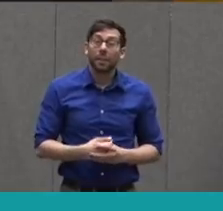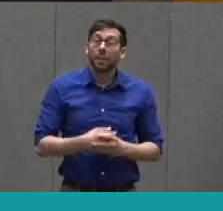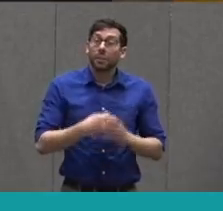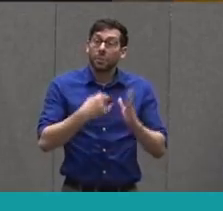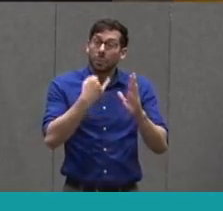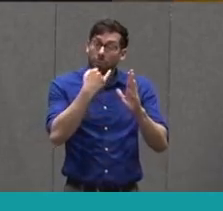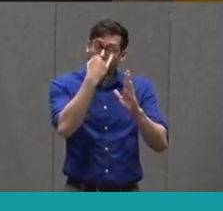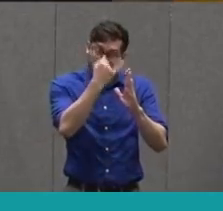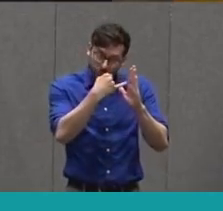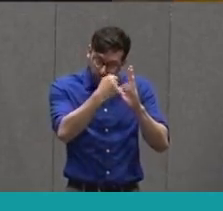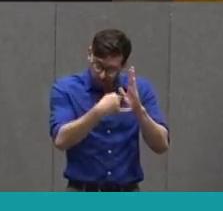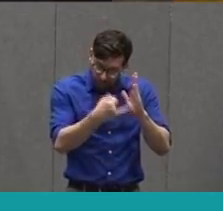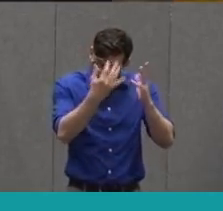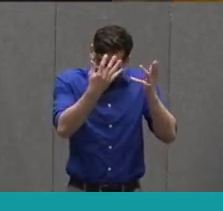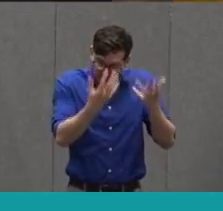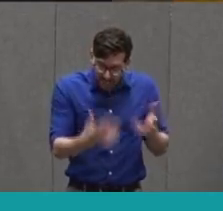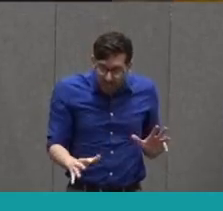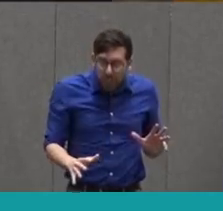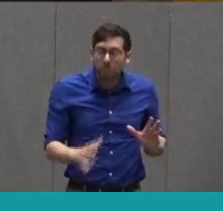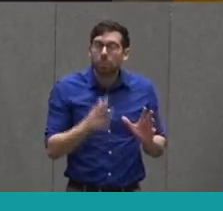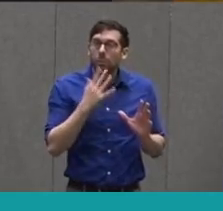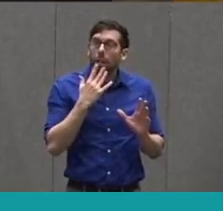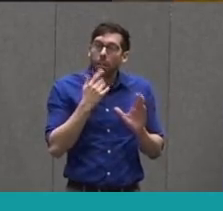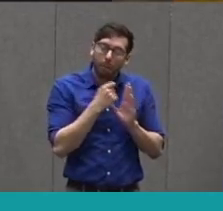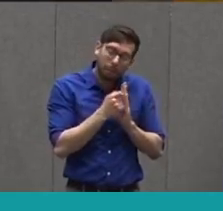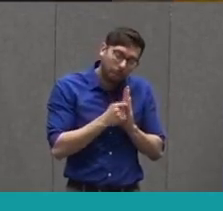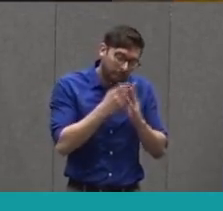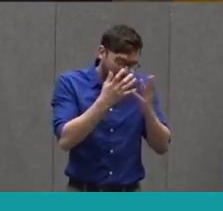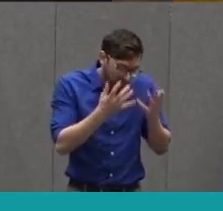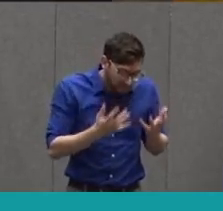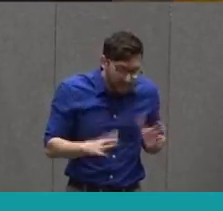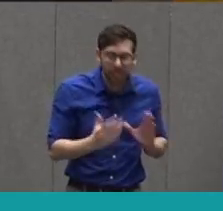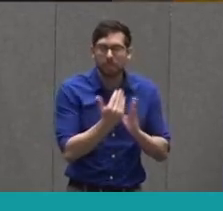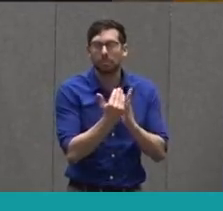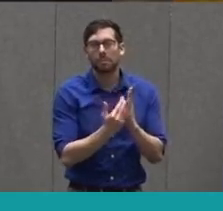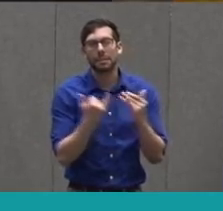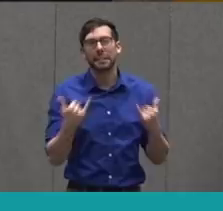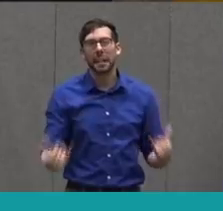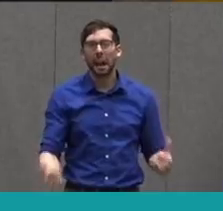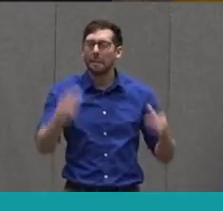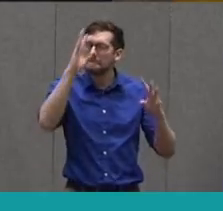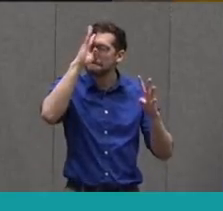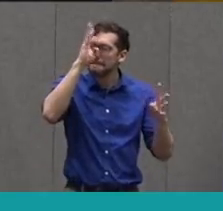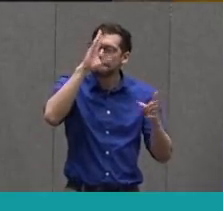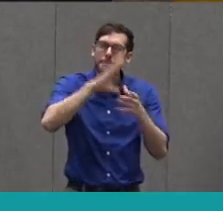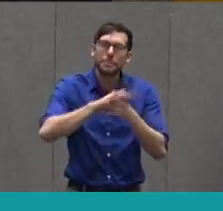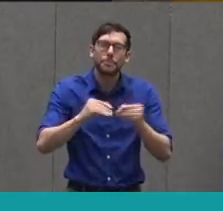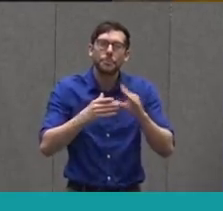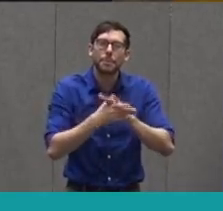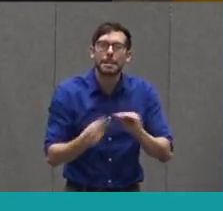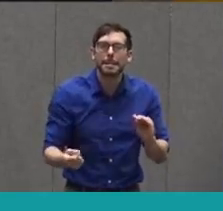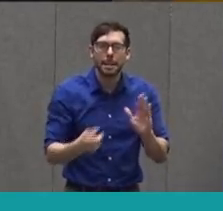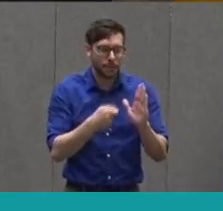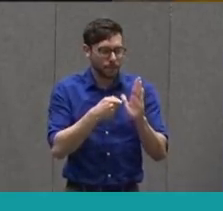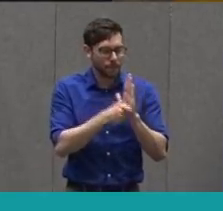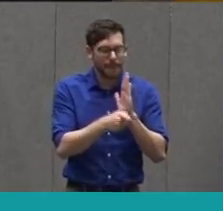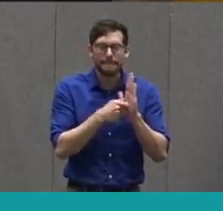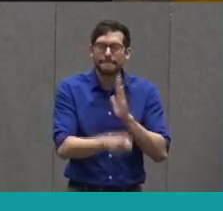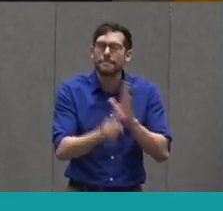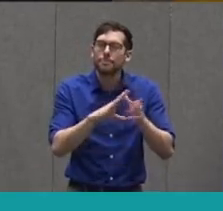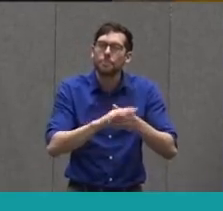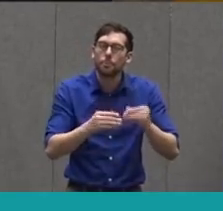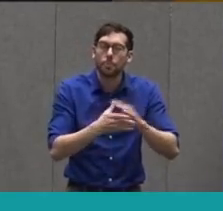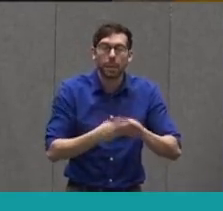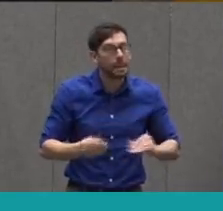about what you have drawn. And what I used to tell my students is the rule would be at least four sentences.